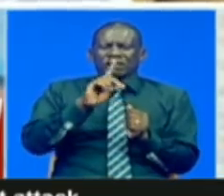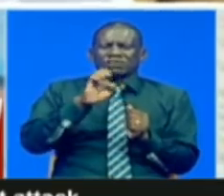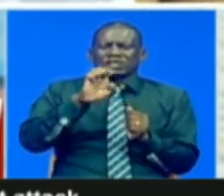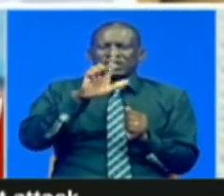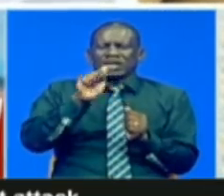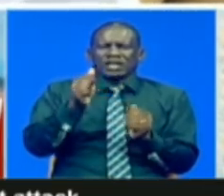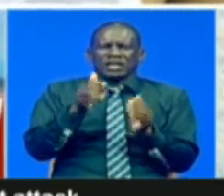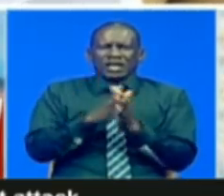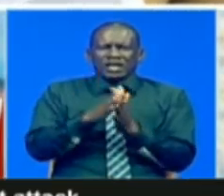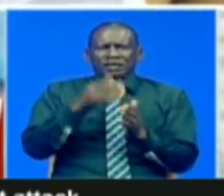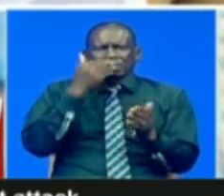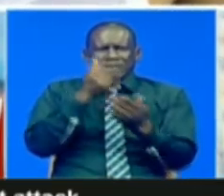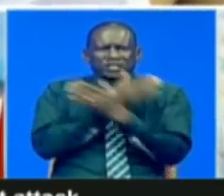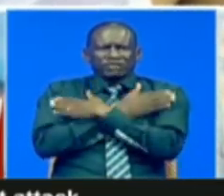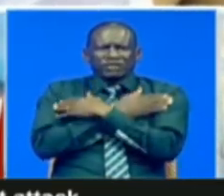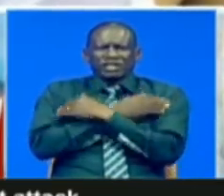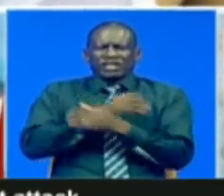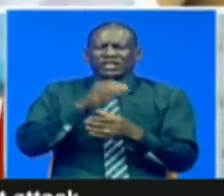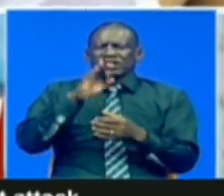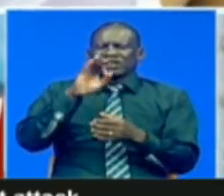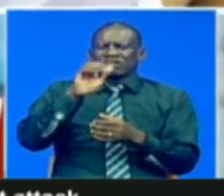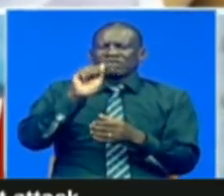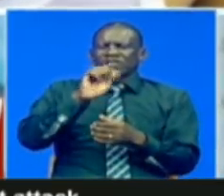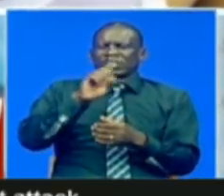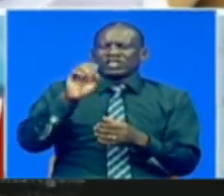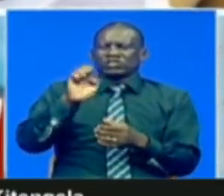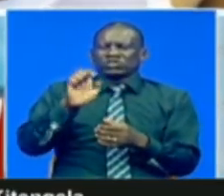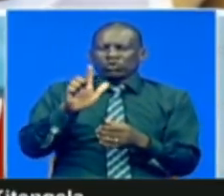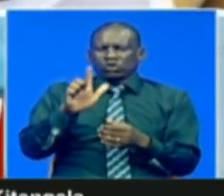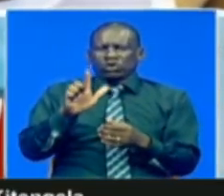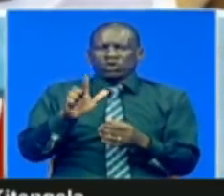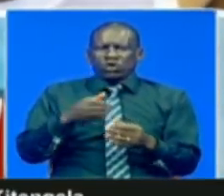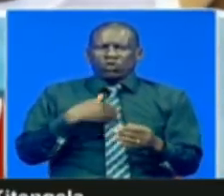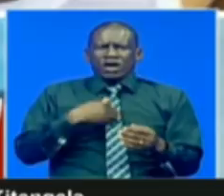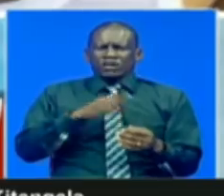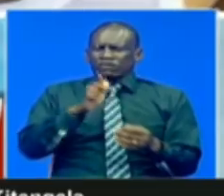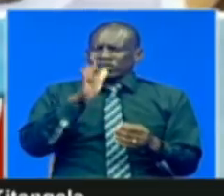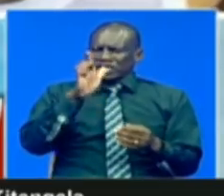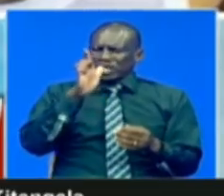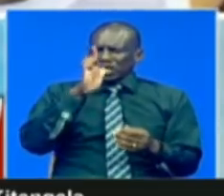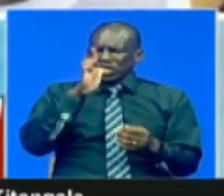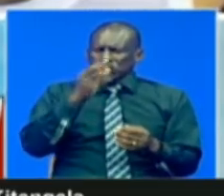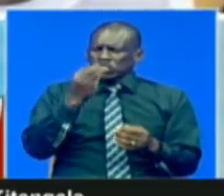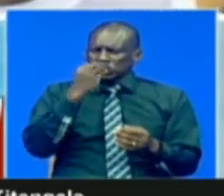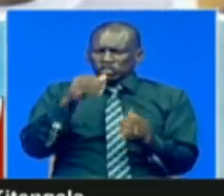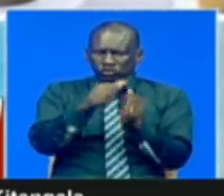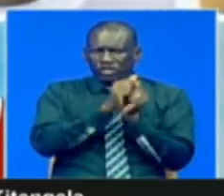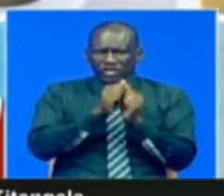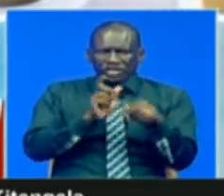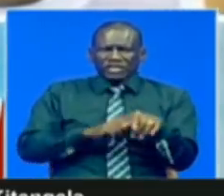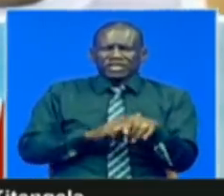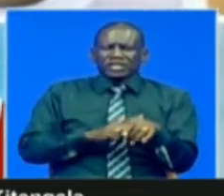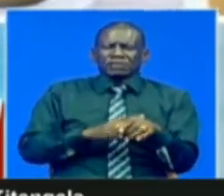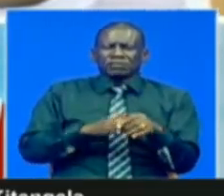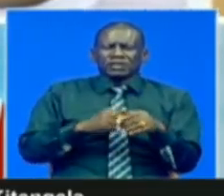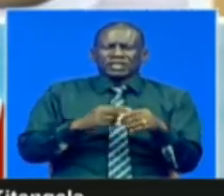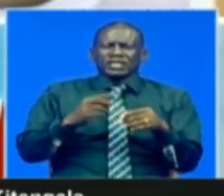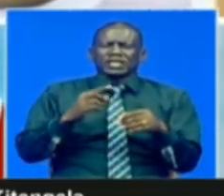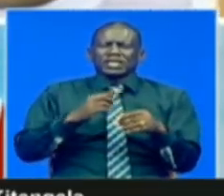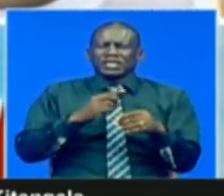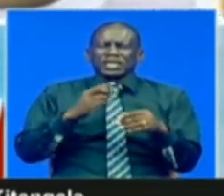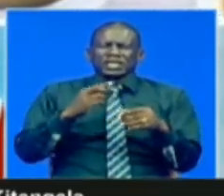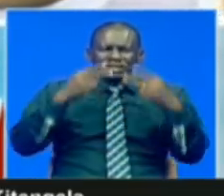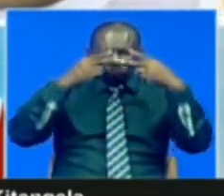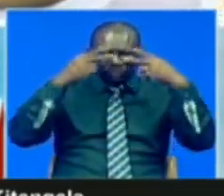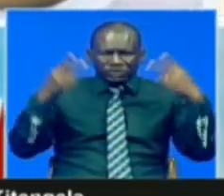and his best friend Faisal Ahmed were reportedly having lunch when the terrorists of 14 Riverside Drive attacked one